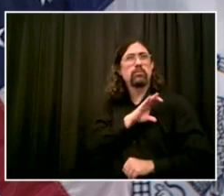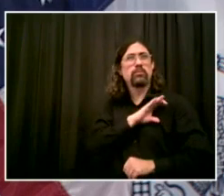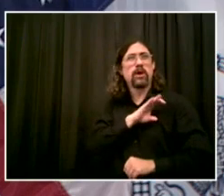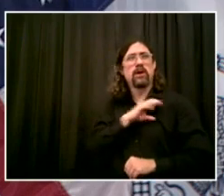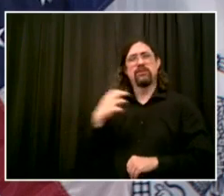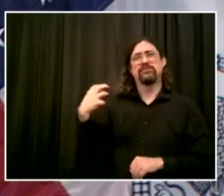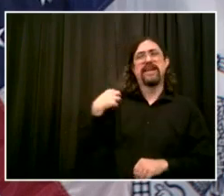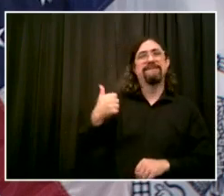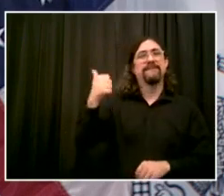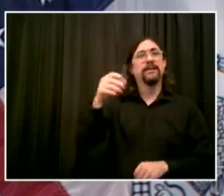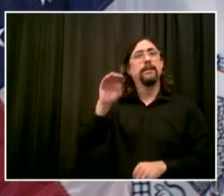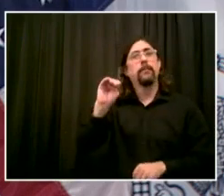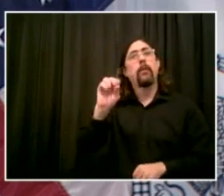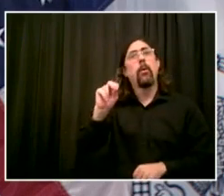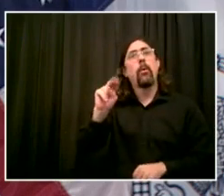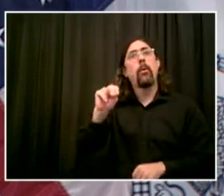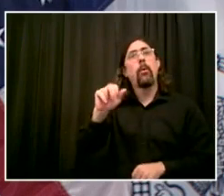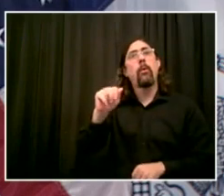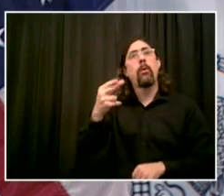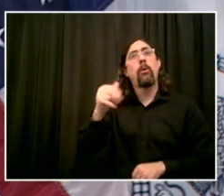incidents stem out of this